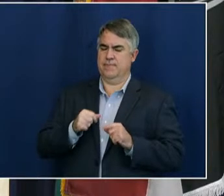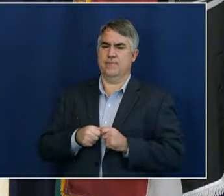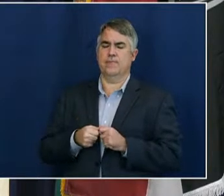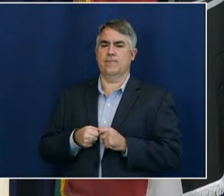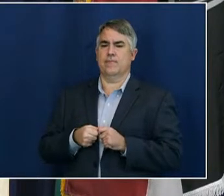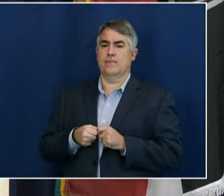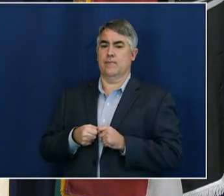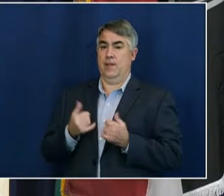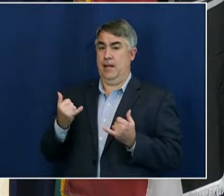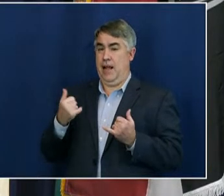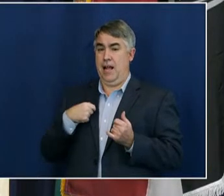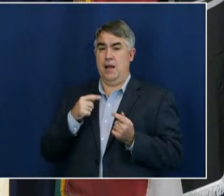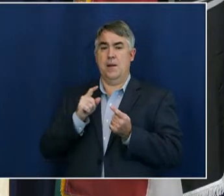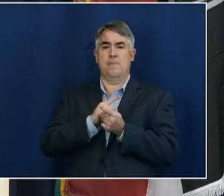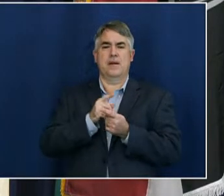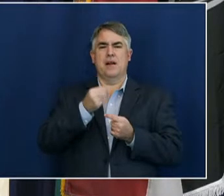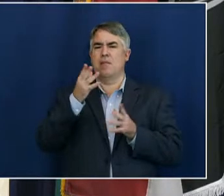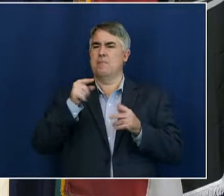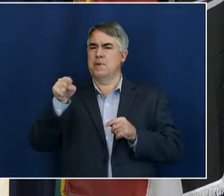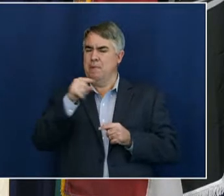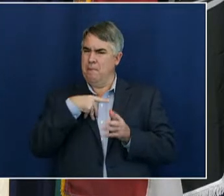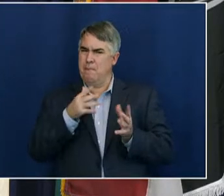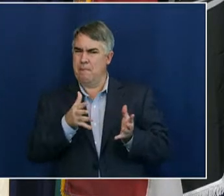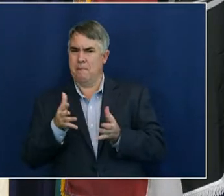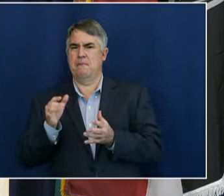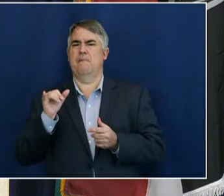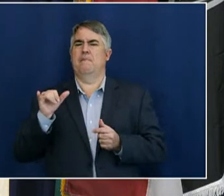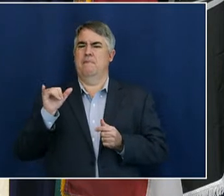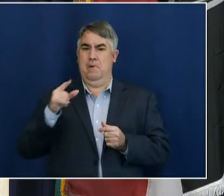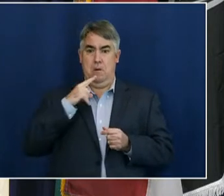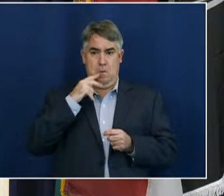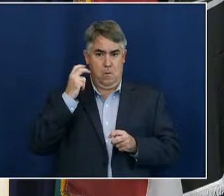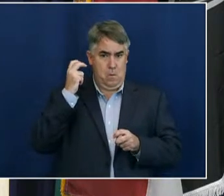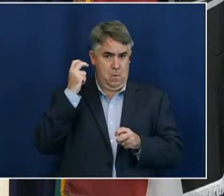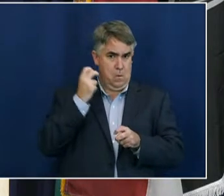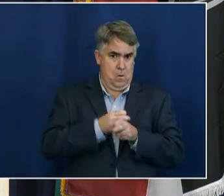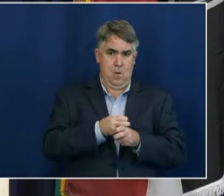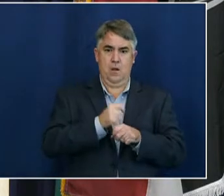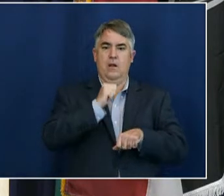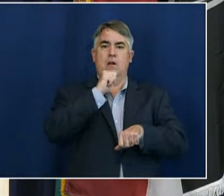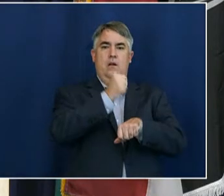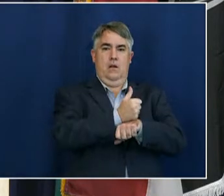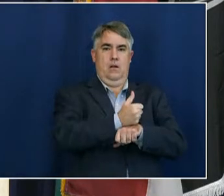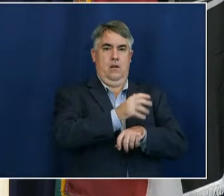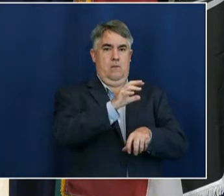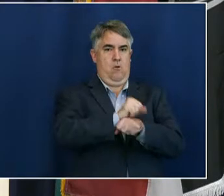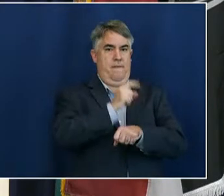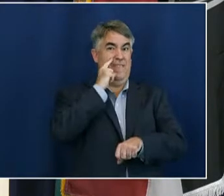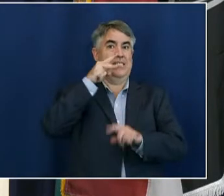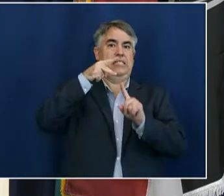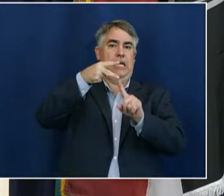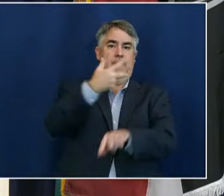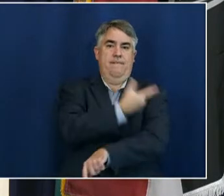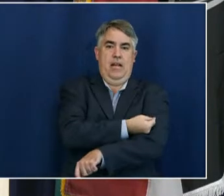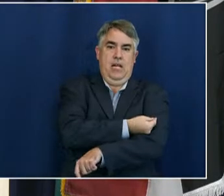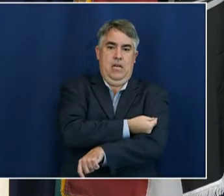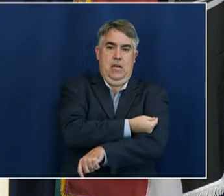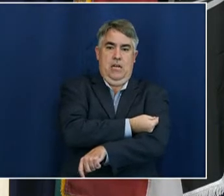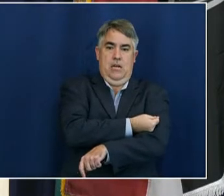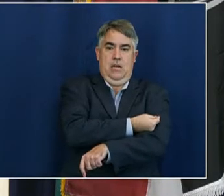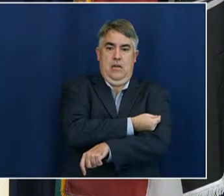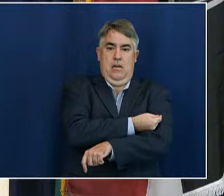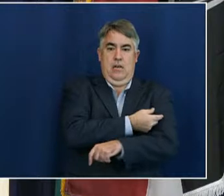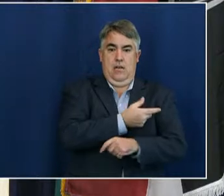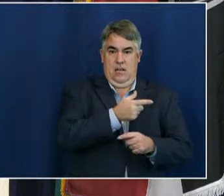earlier today who's had a lot of difficulty scheduling a second dose. She said her and her husband were vaccinated